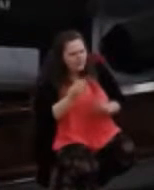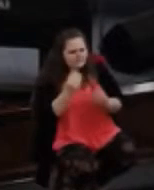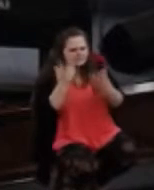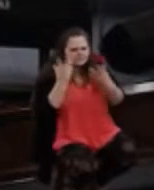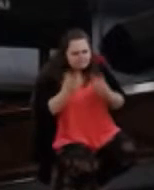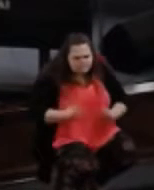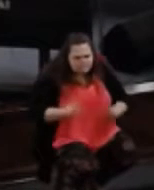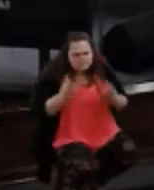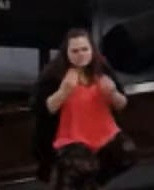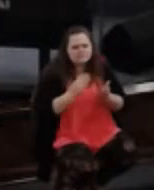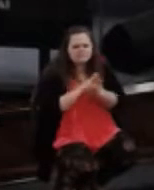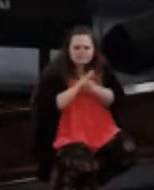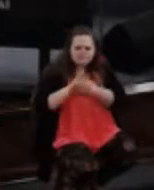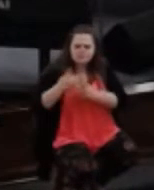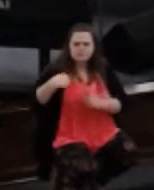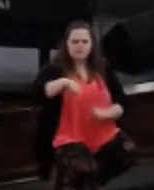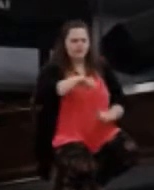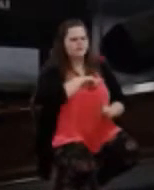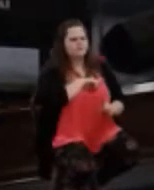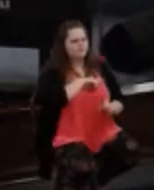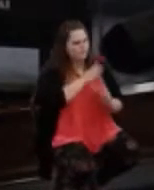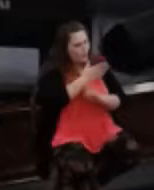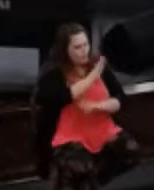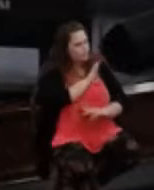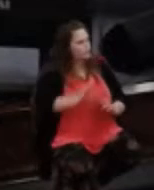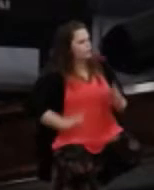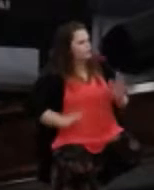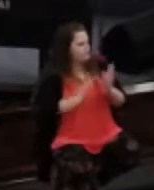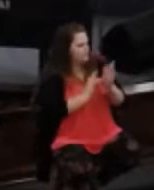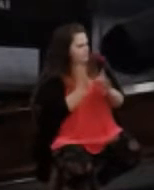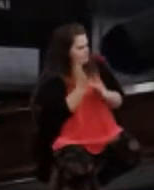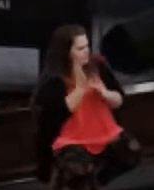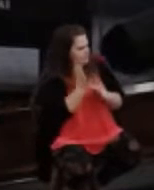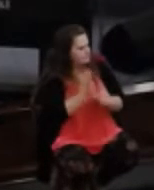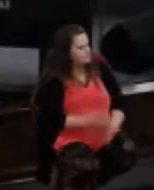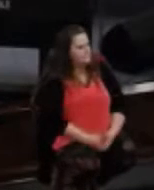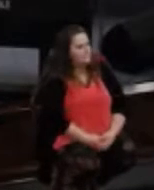us through Christ Jesus.